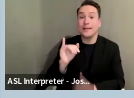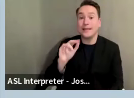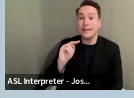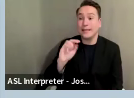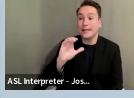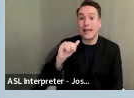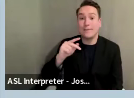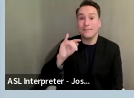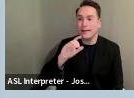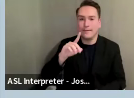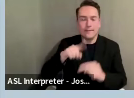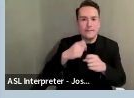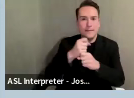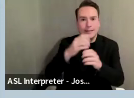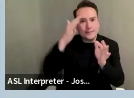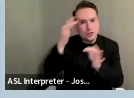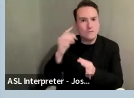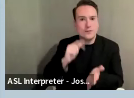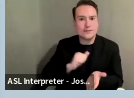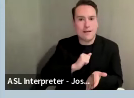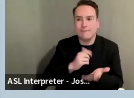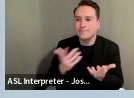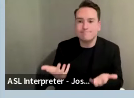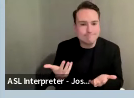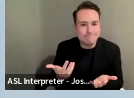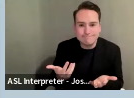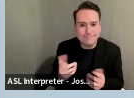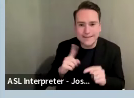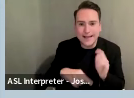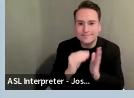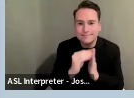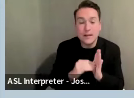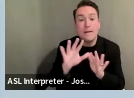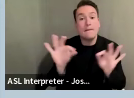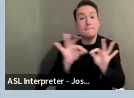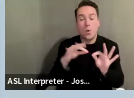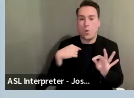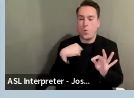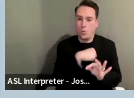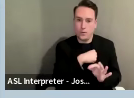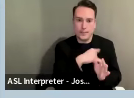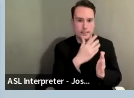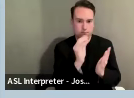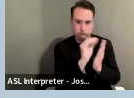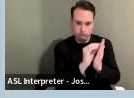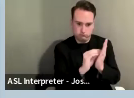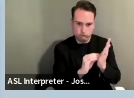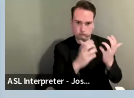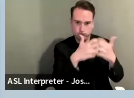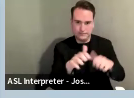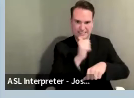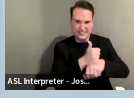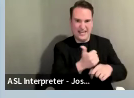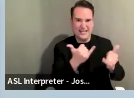documents. We've missed the window to complete the documents. So we prepare documents now so that they are there in the event